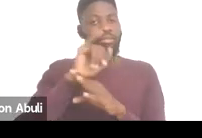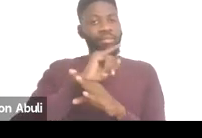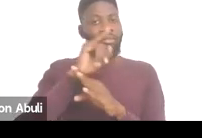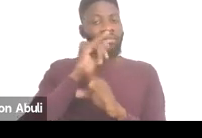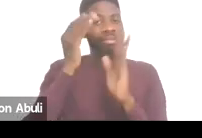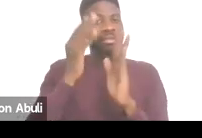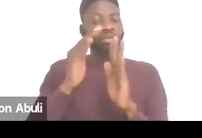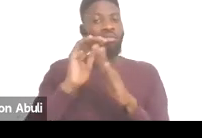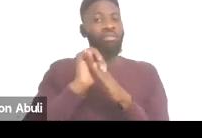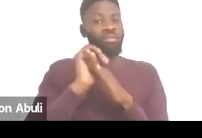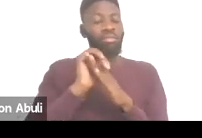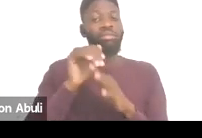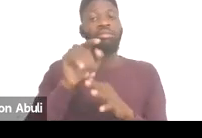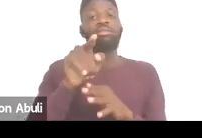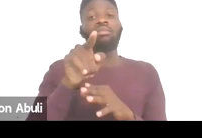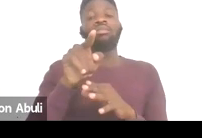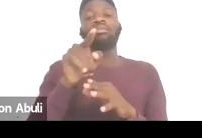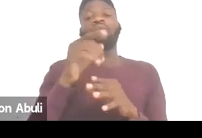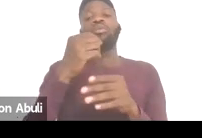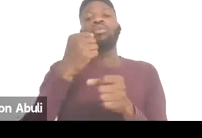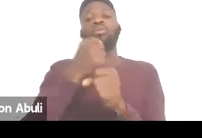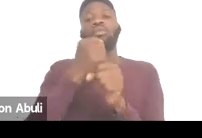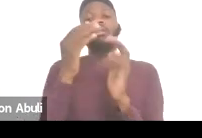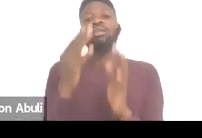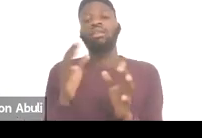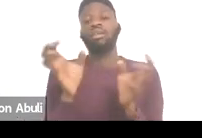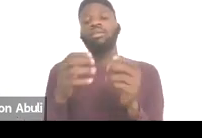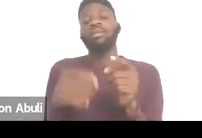it automatically makes you an employee of that